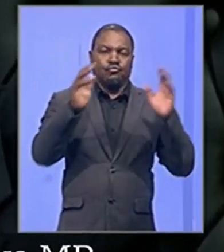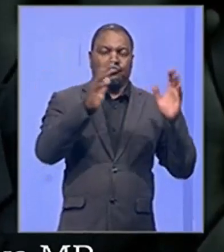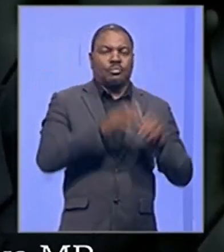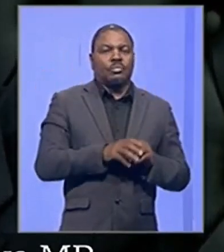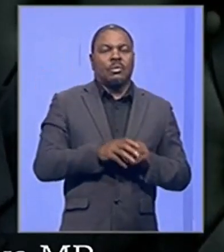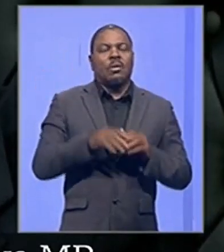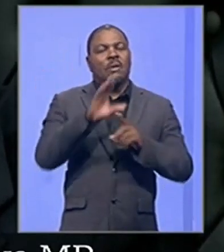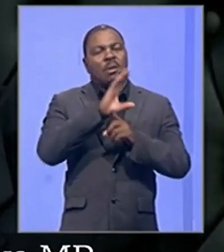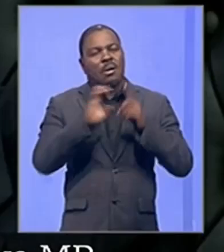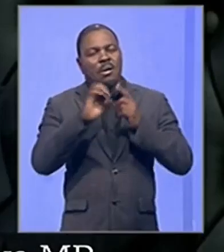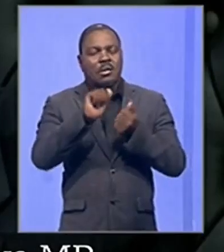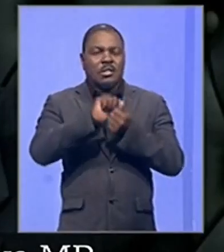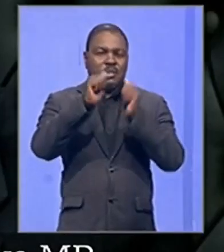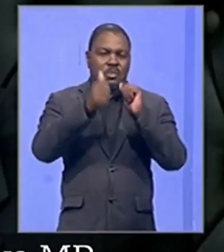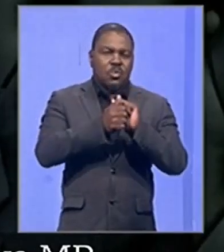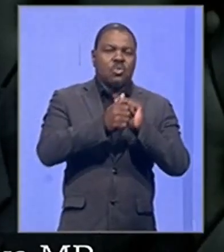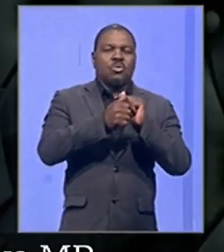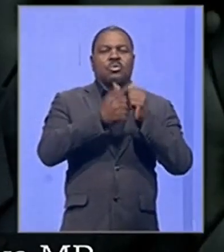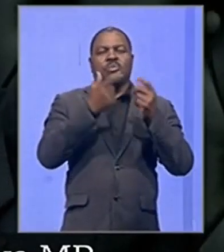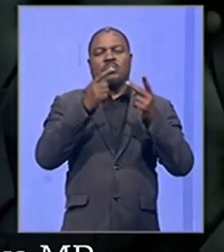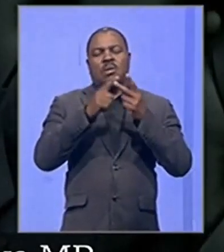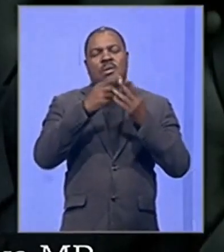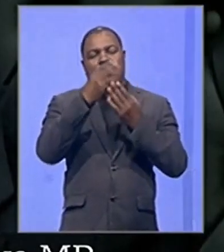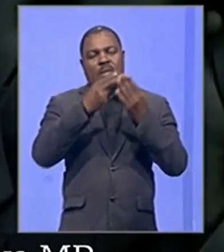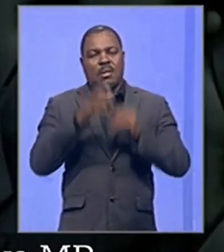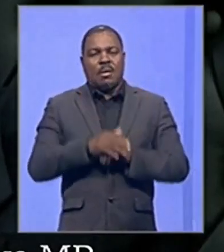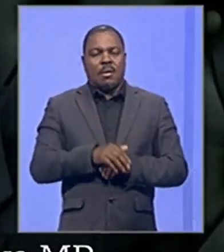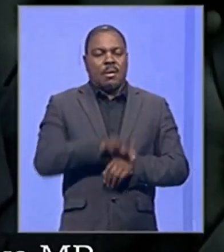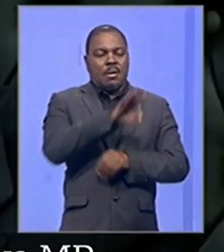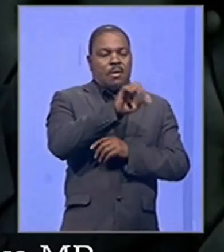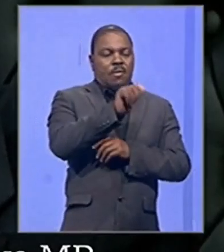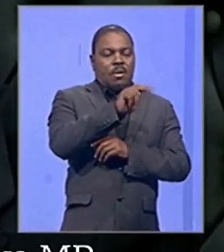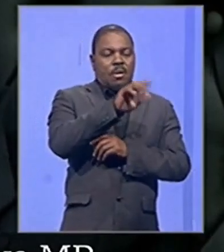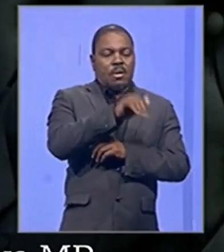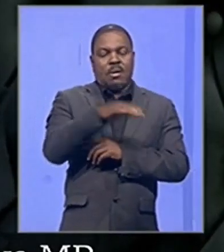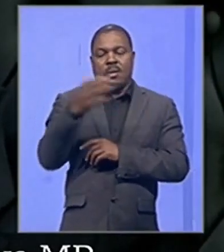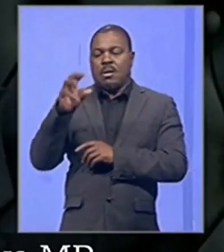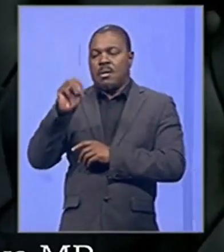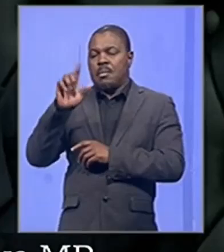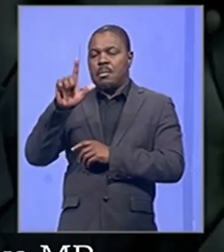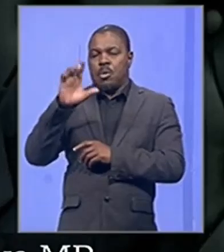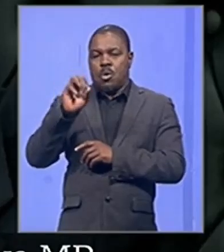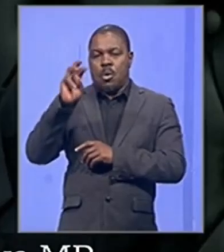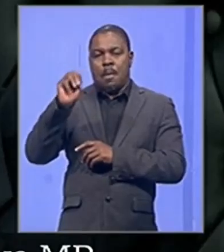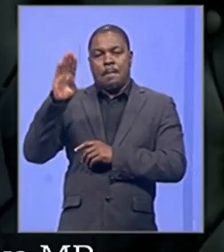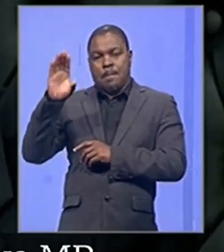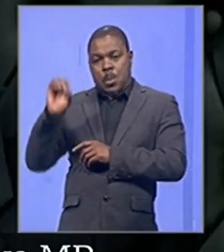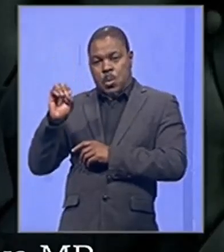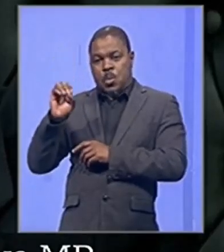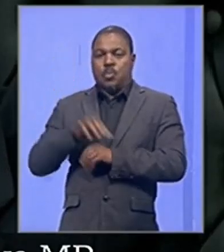Culture, Sports and Recreation, Mr. Fana Vincent Mlombo.